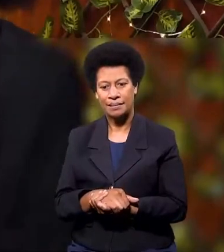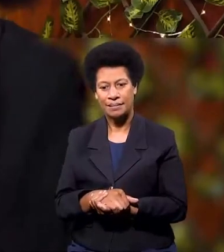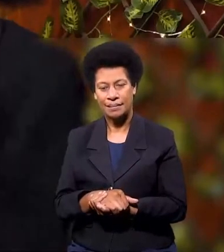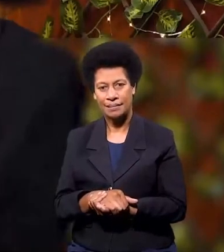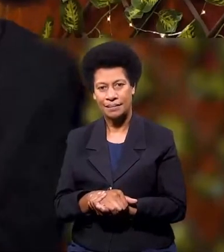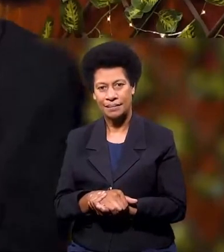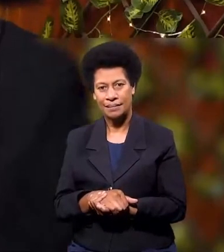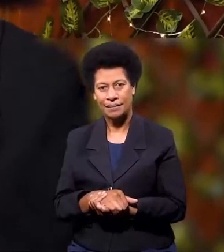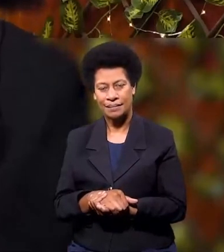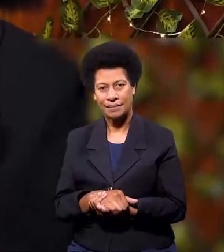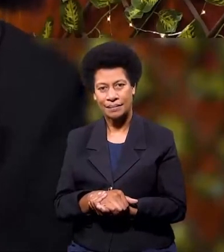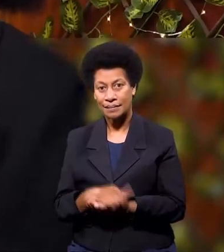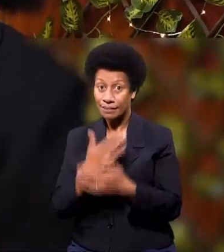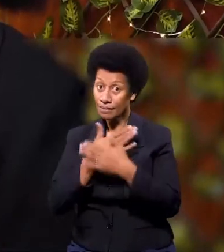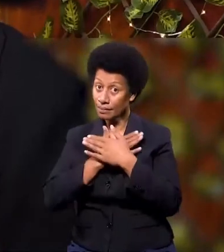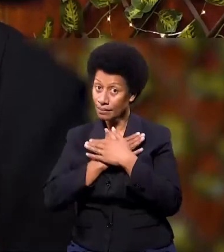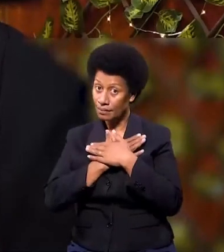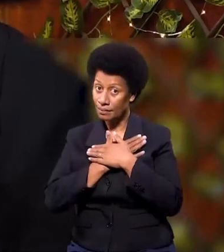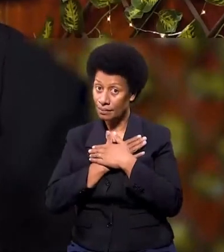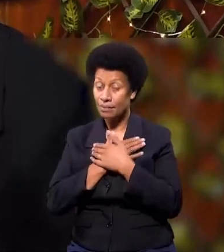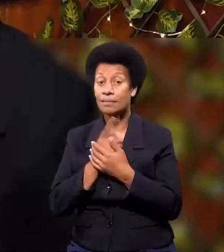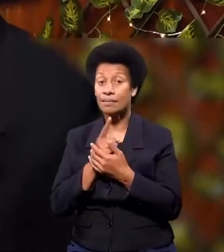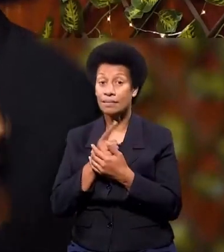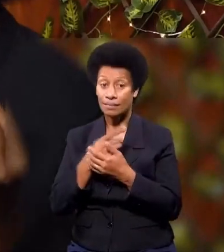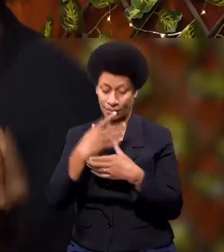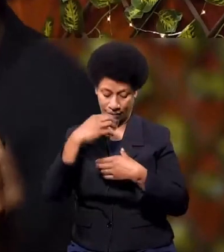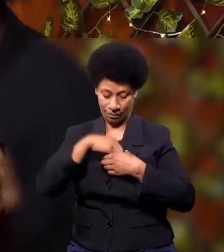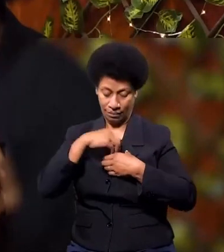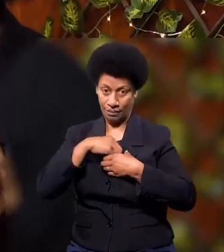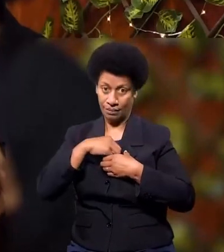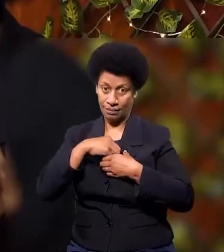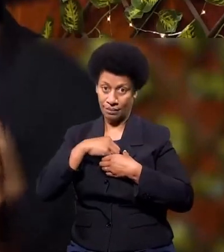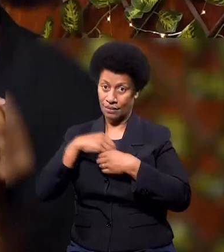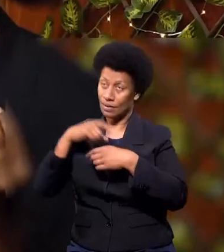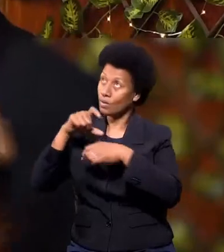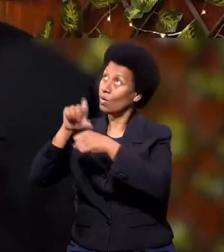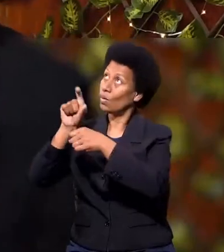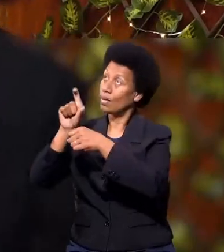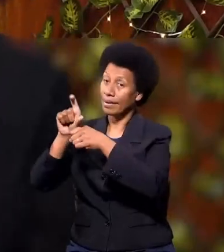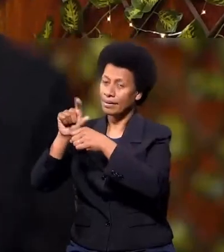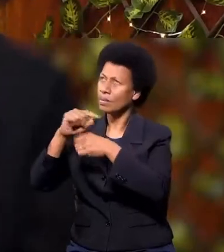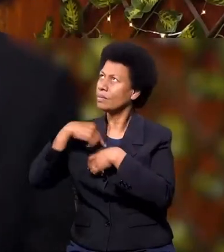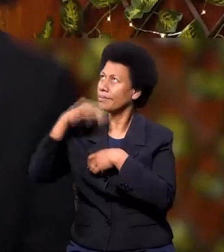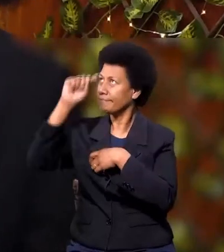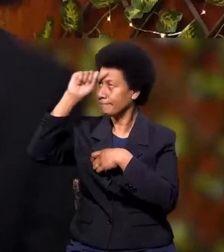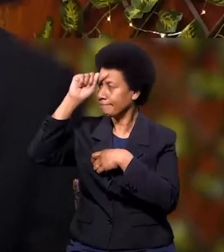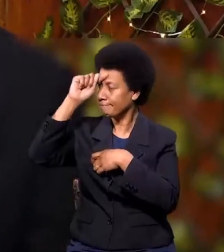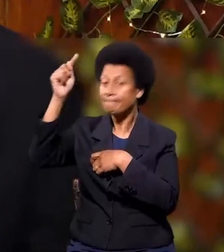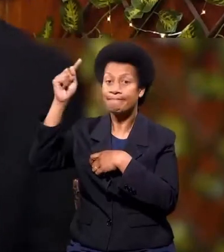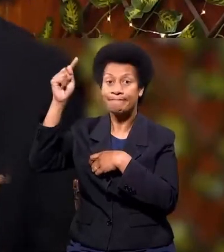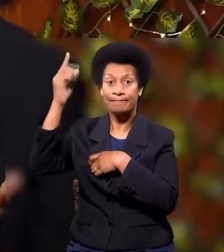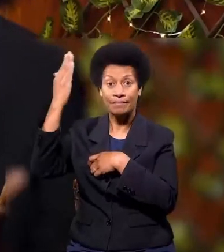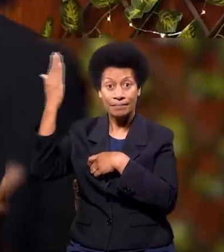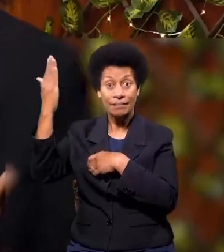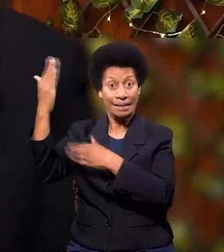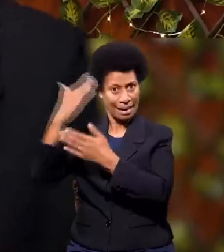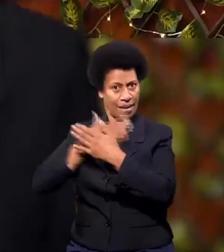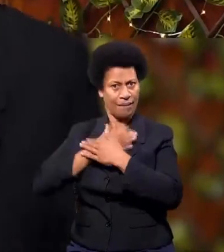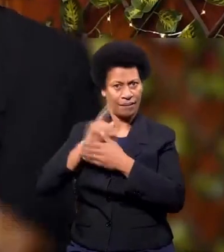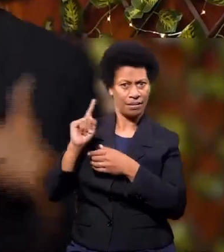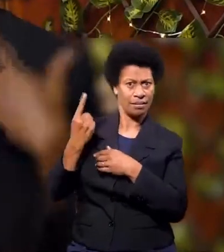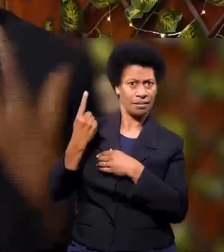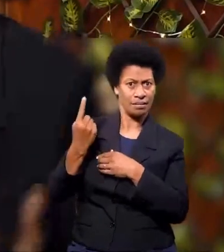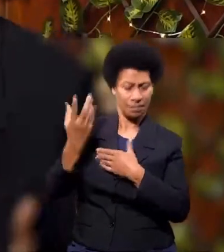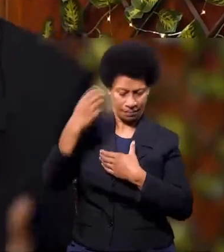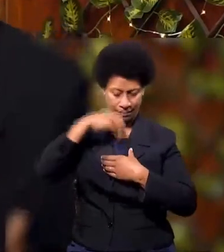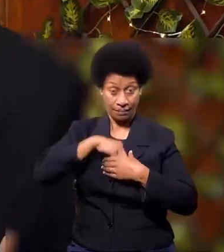is reciprocated. Right. You know, once we have that love for Christ and we understand his love for us, there is no two ways about it. It